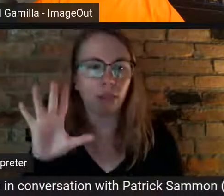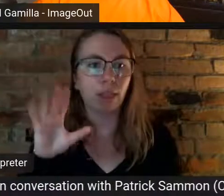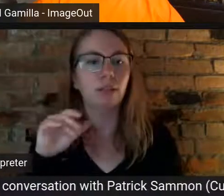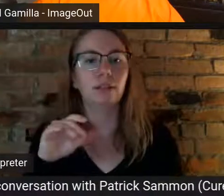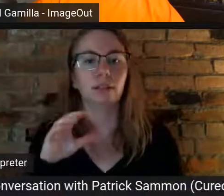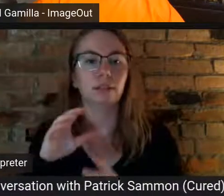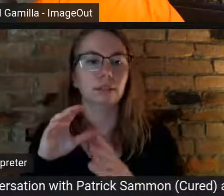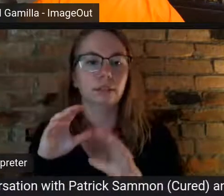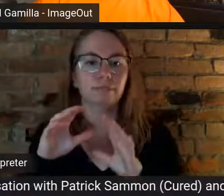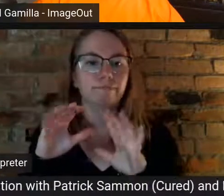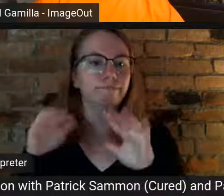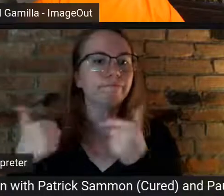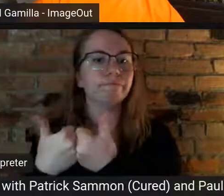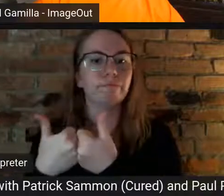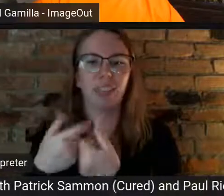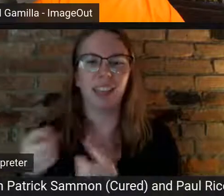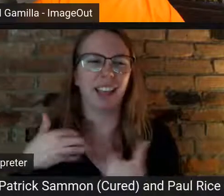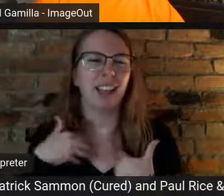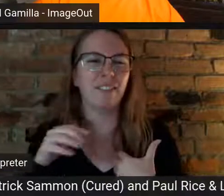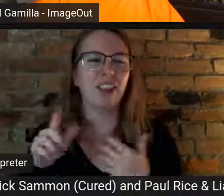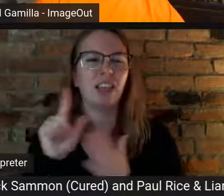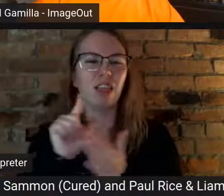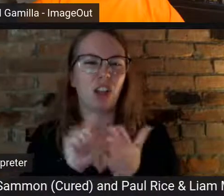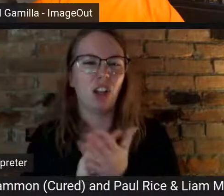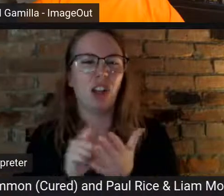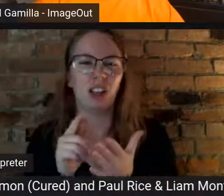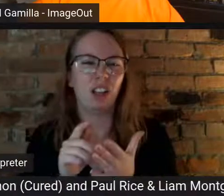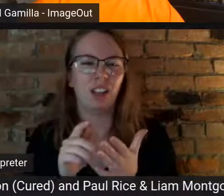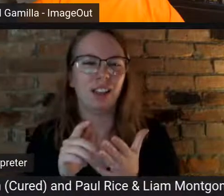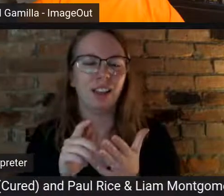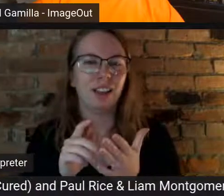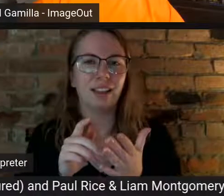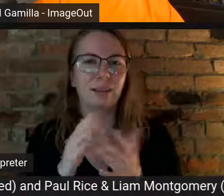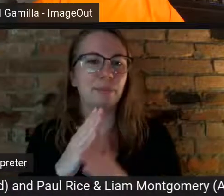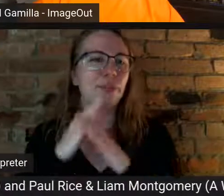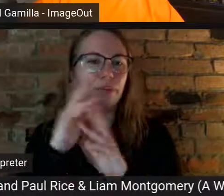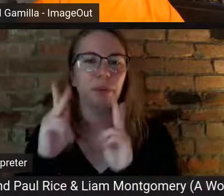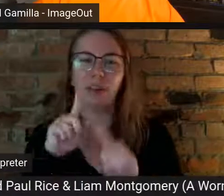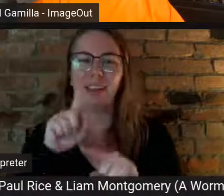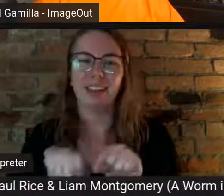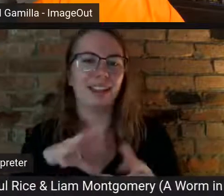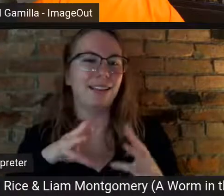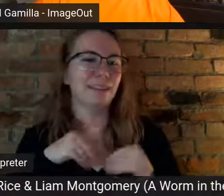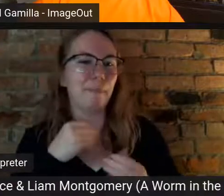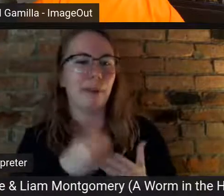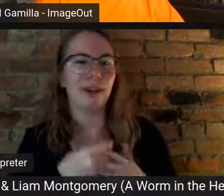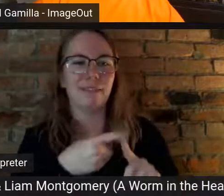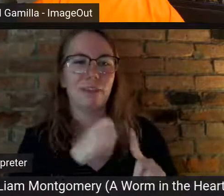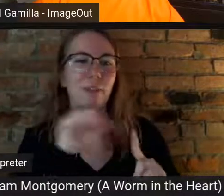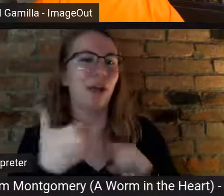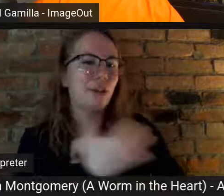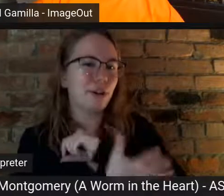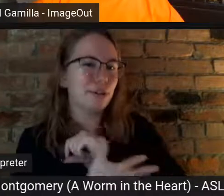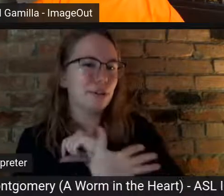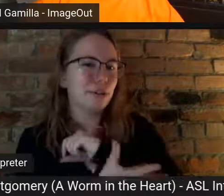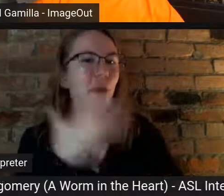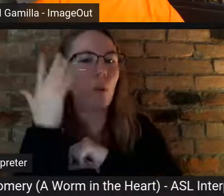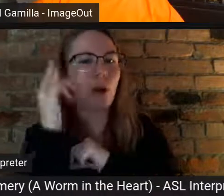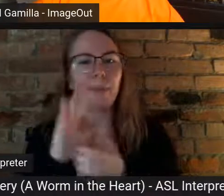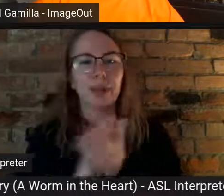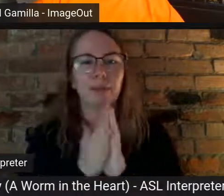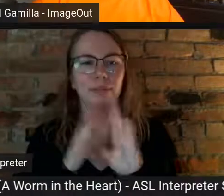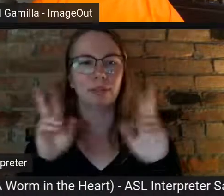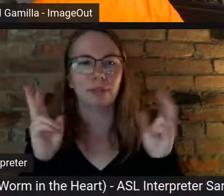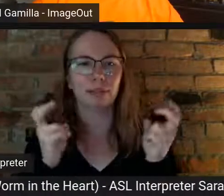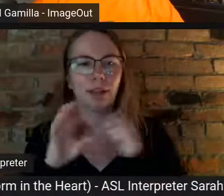which basically bars any charities from accepting donations from abroad, because they'll be seen as acting as a foreign